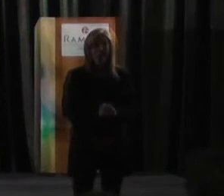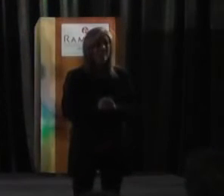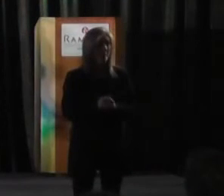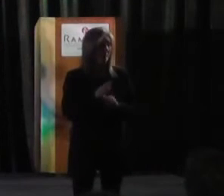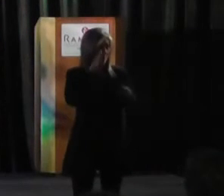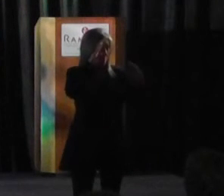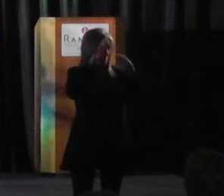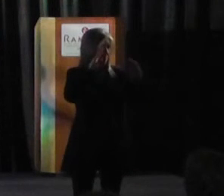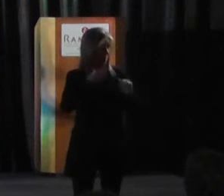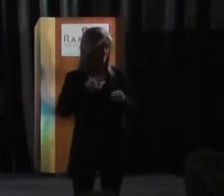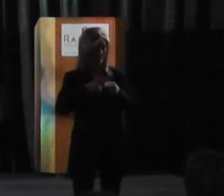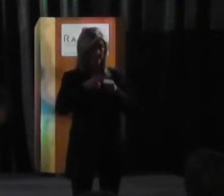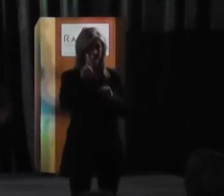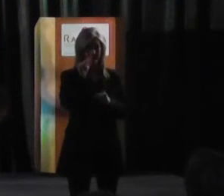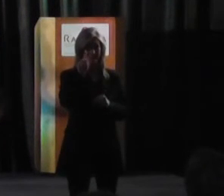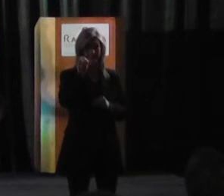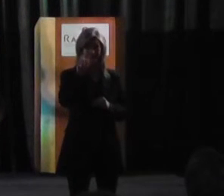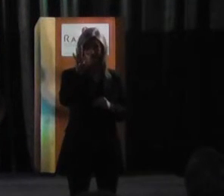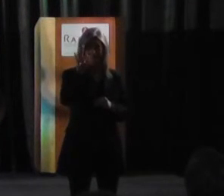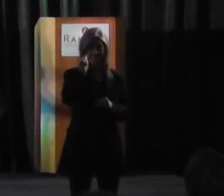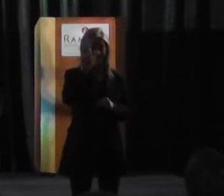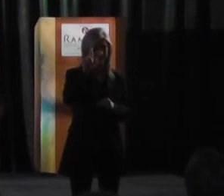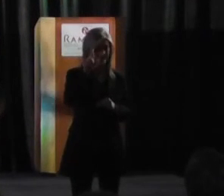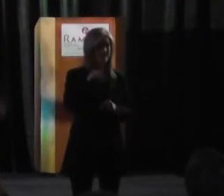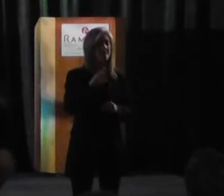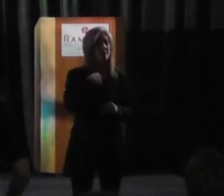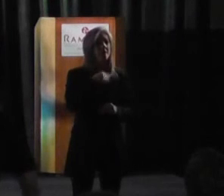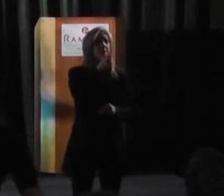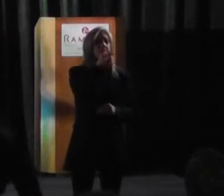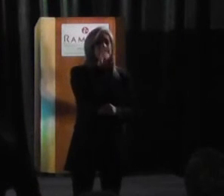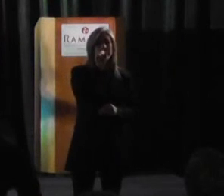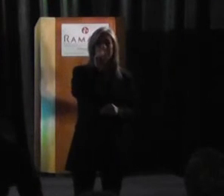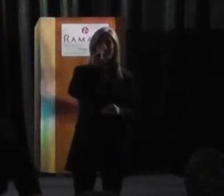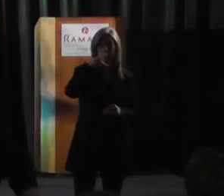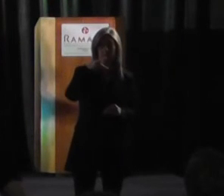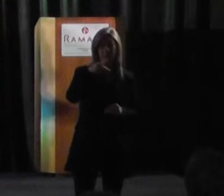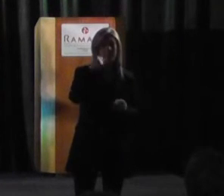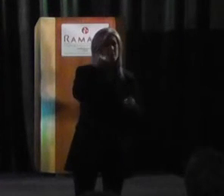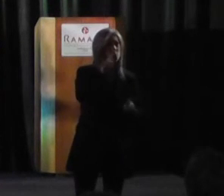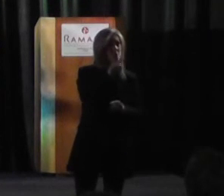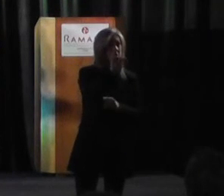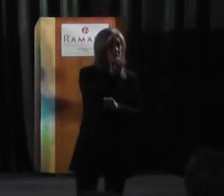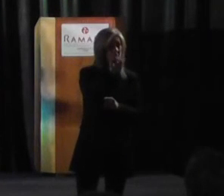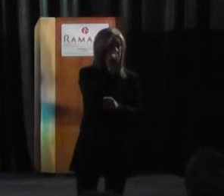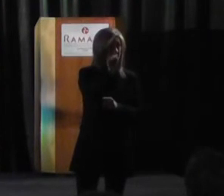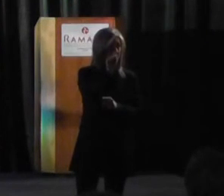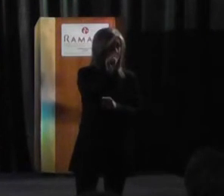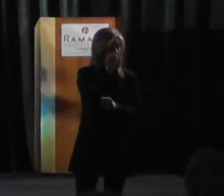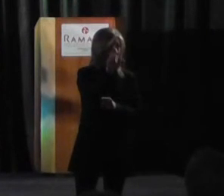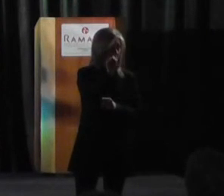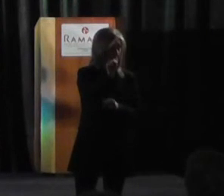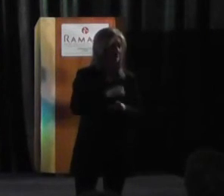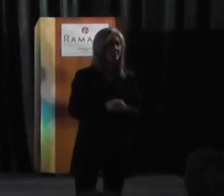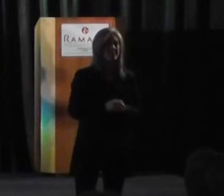Like they said, I'm Kate Farr, and I'm a speech-language pathologist at the Institute for Stuttering Treatment and Research. And I'm just going to let